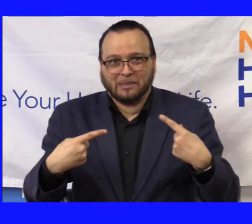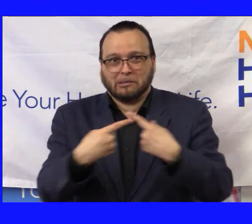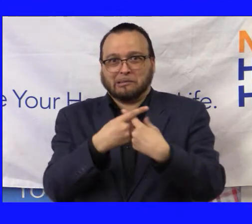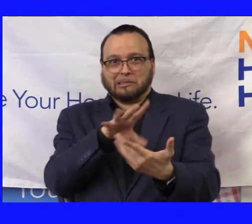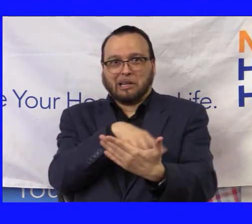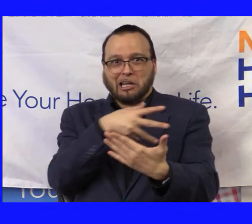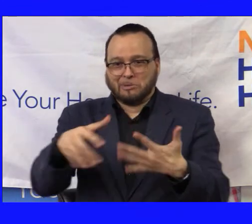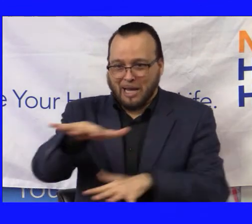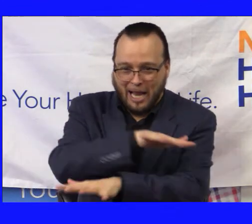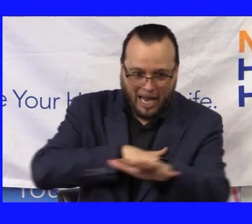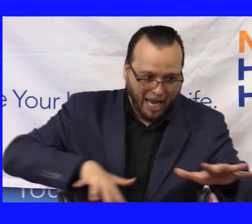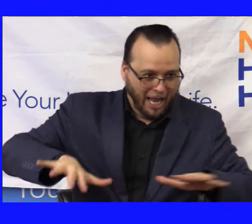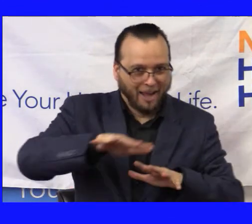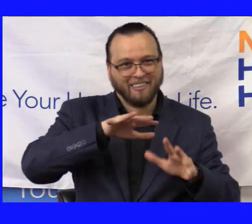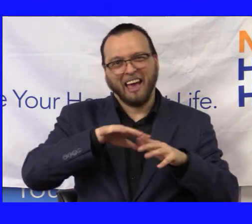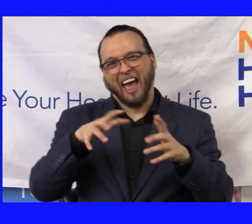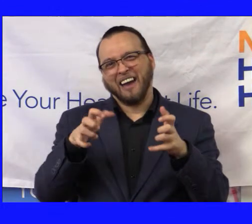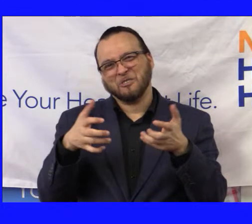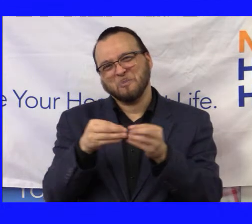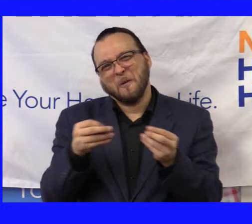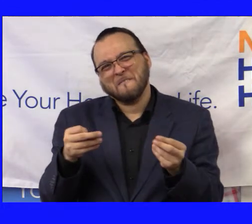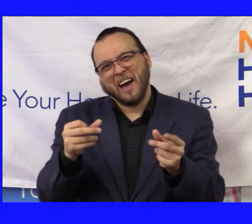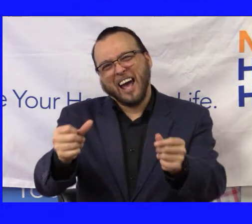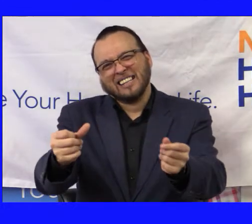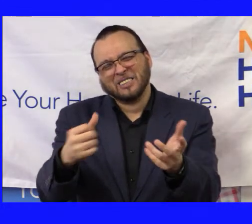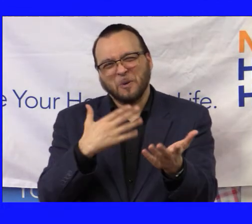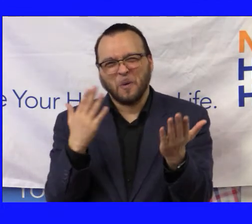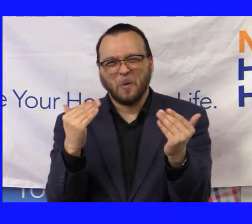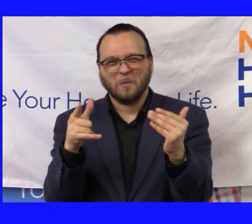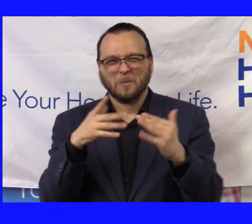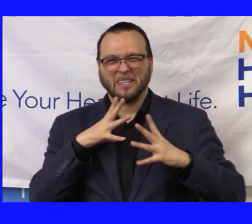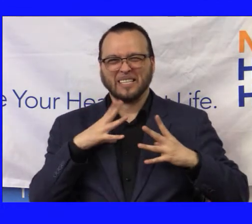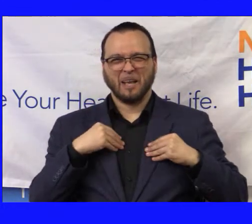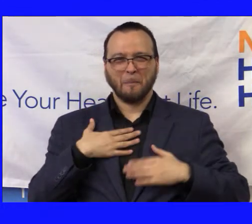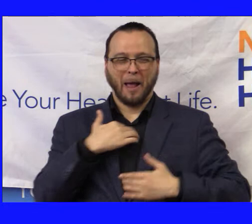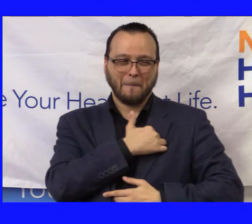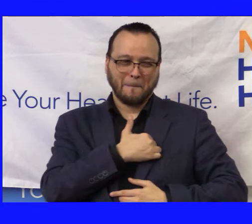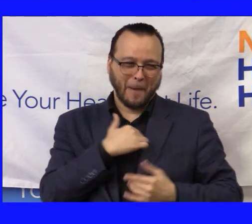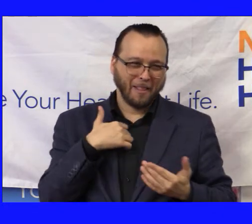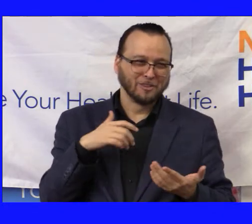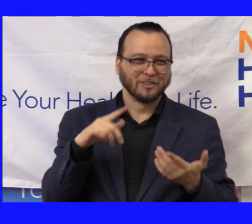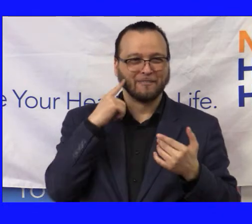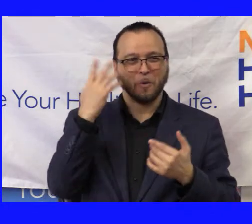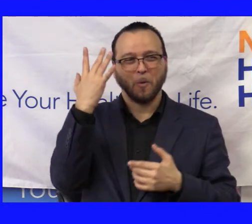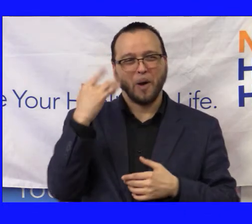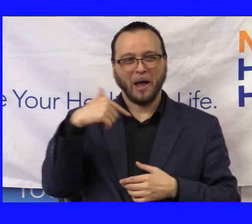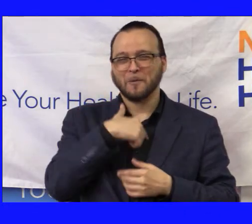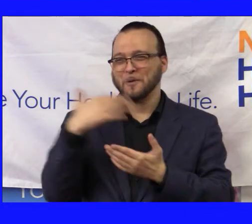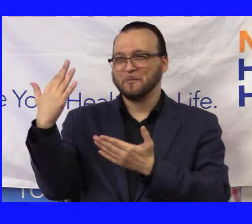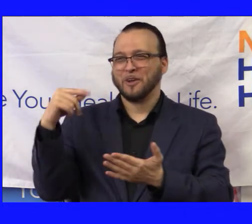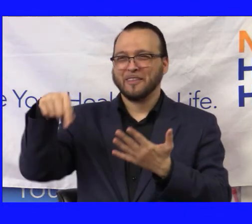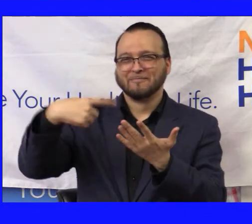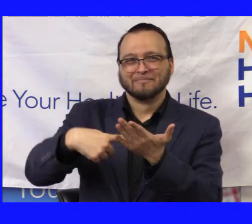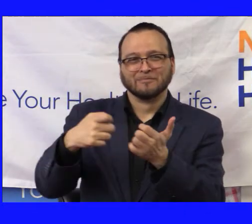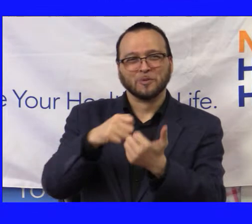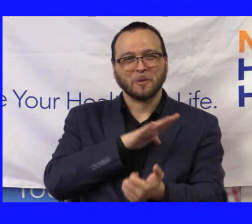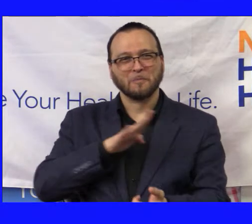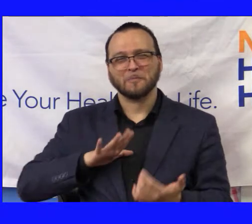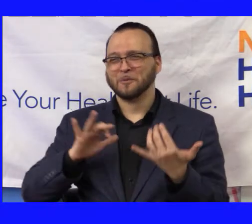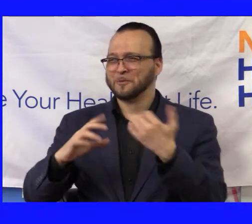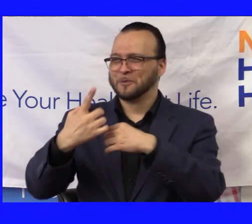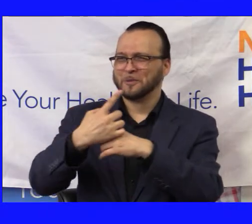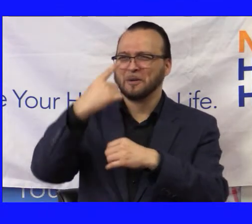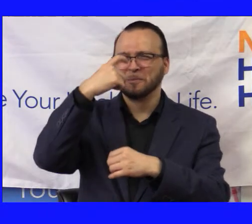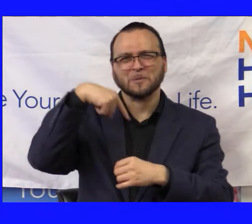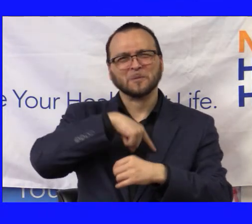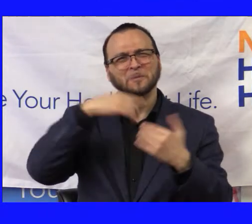bit more quickly. So I hope that you'll accept my apology in terms of why we're bringing this to the board today, because we didn't know that this